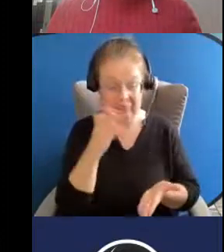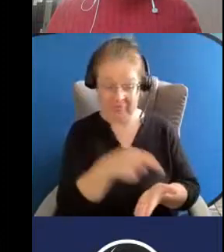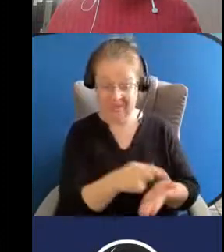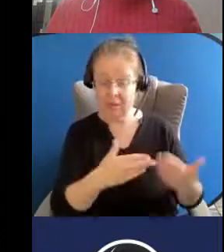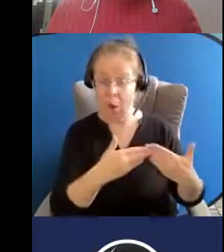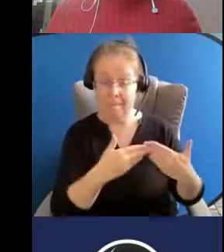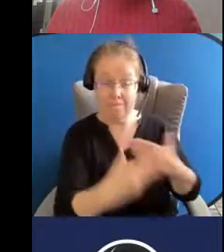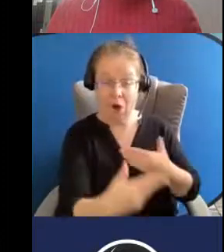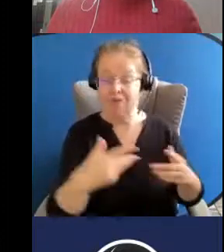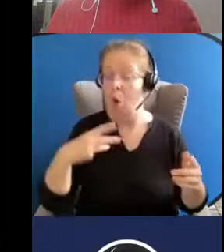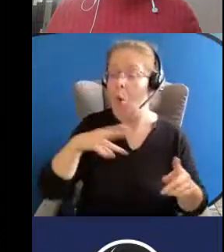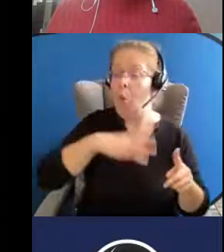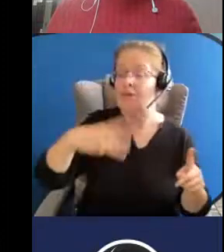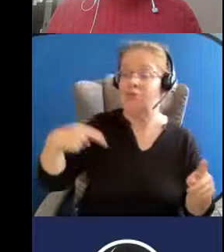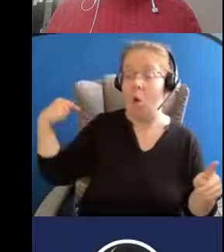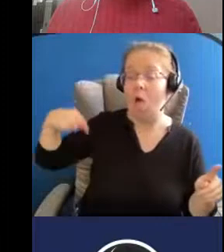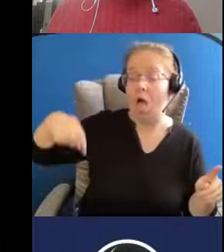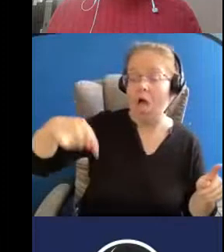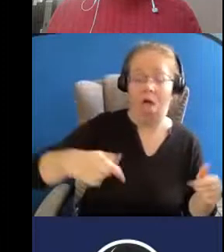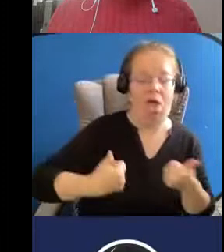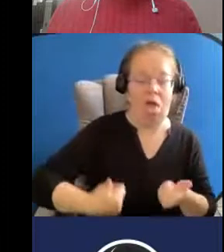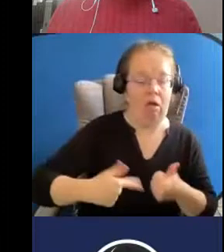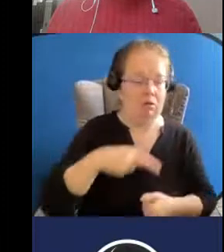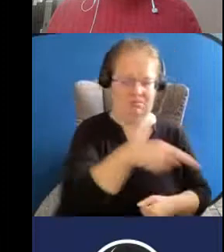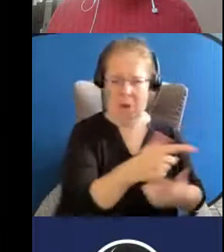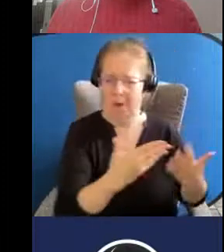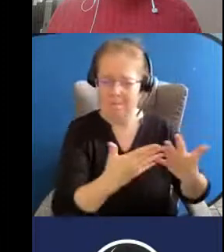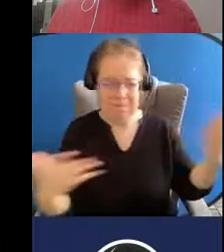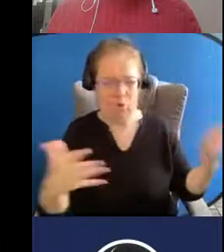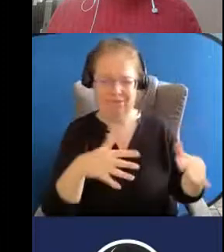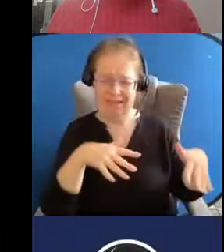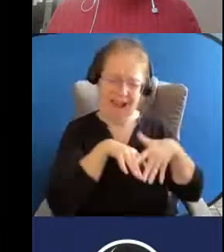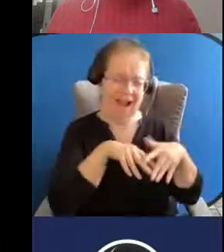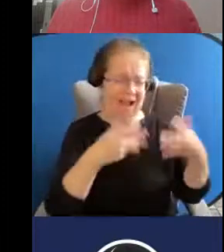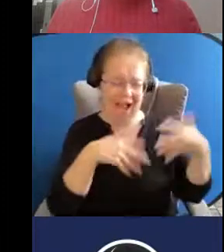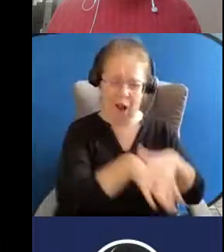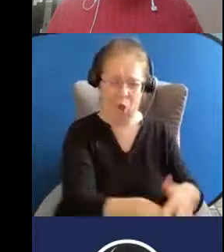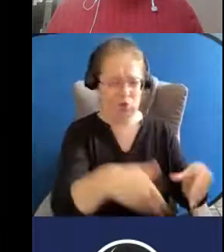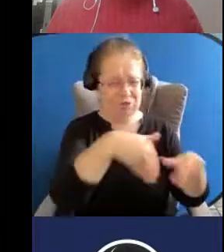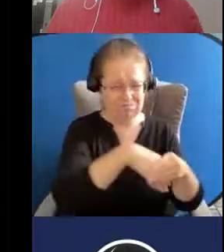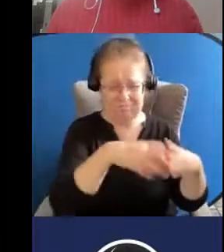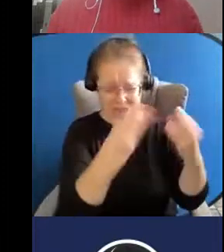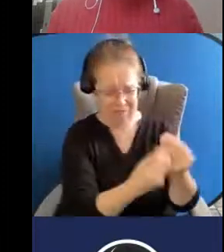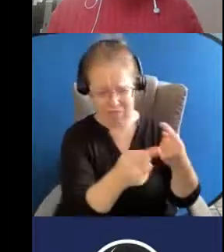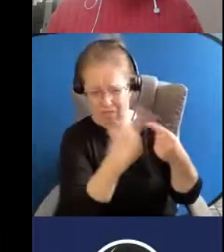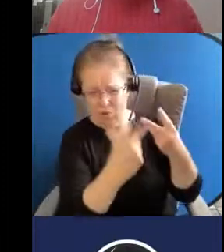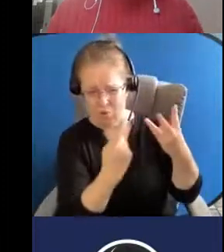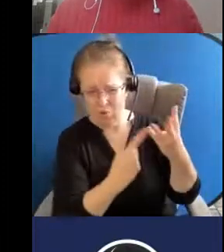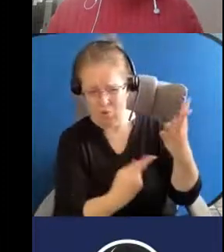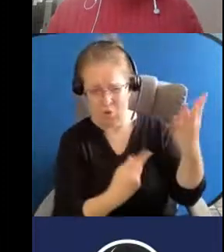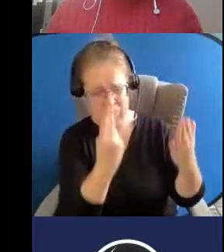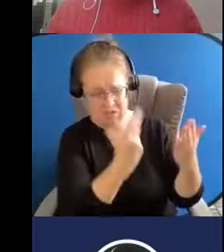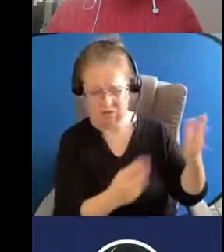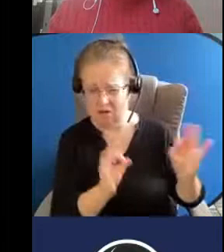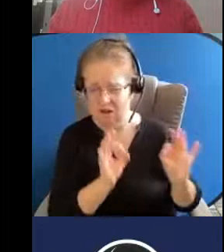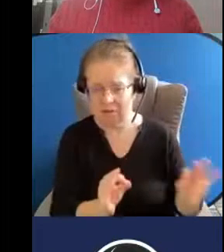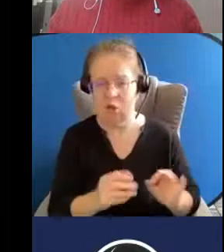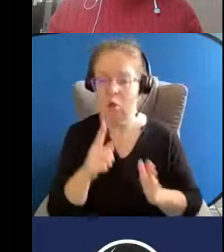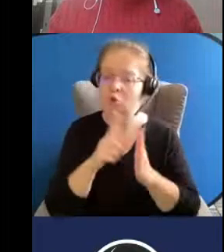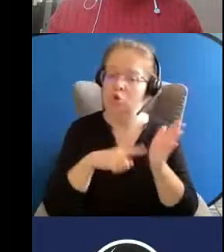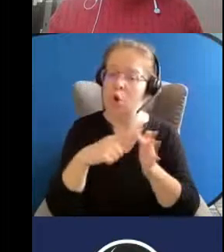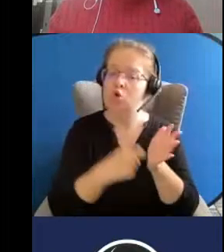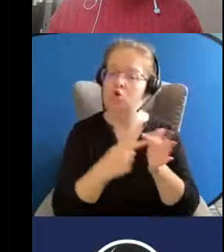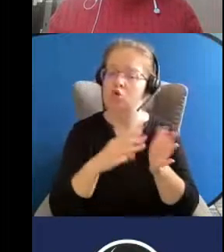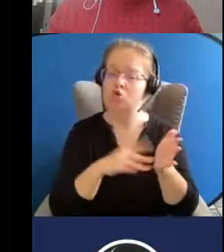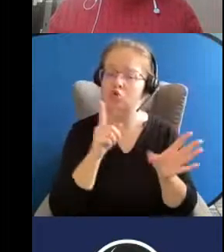designed version of Windows. So Jeremy, I just want you to kind of maybe just give us some backdrop there in terms of how the Windows team were